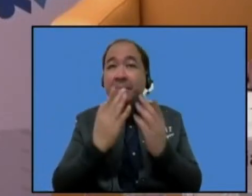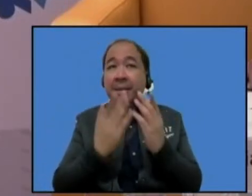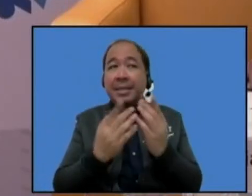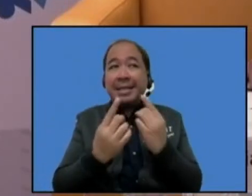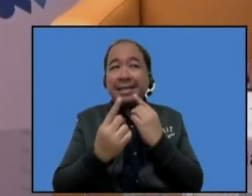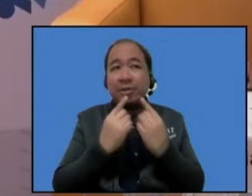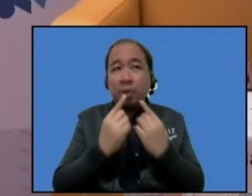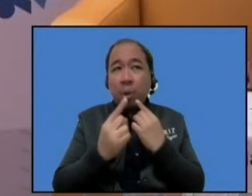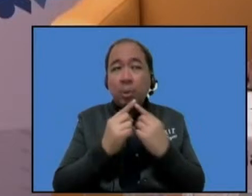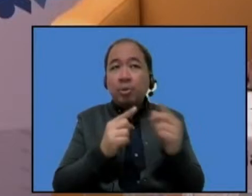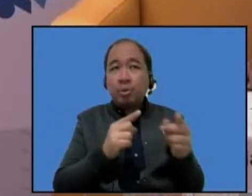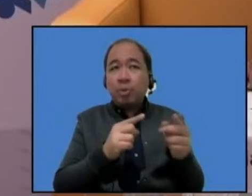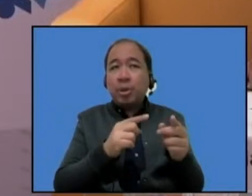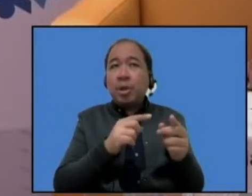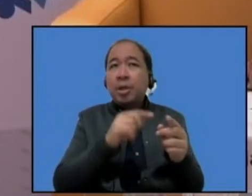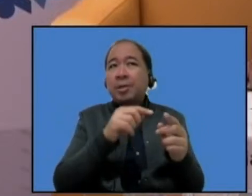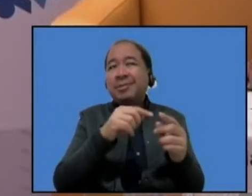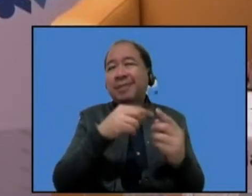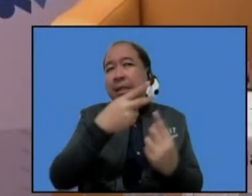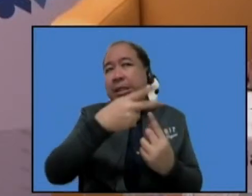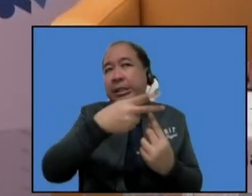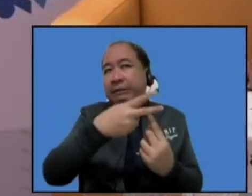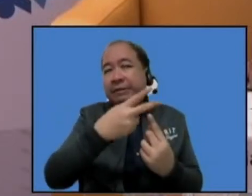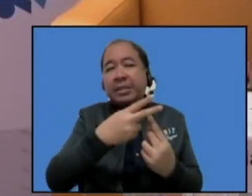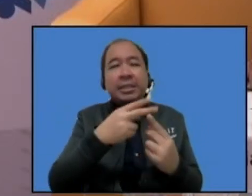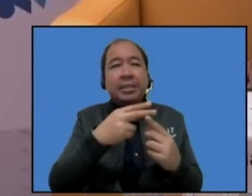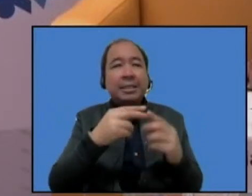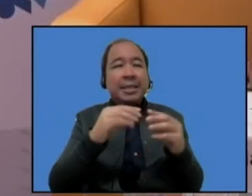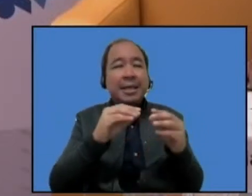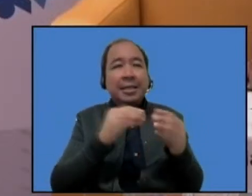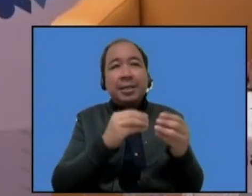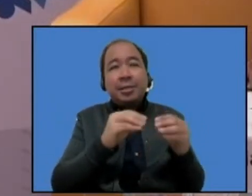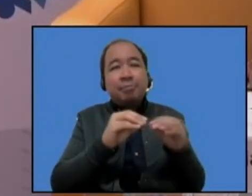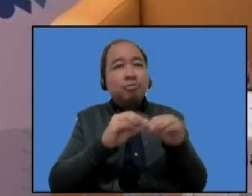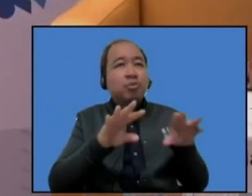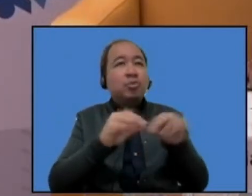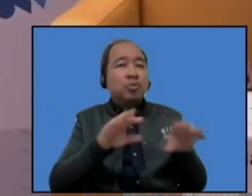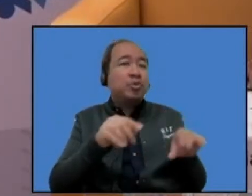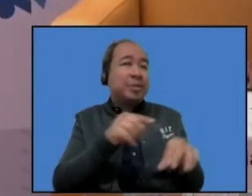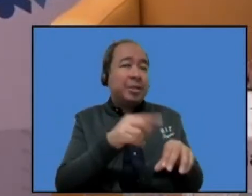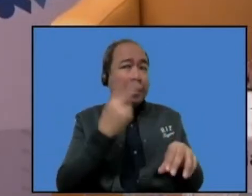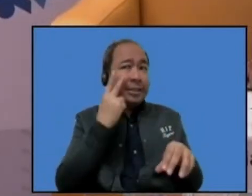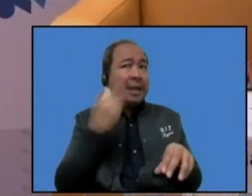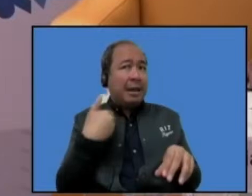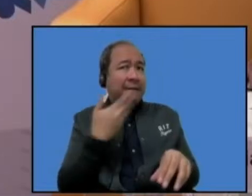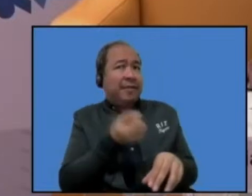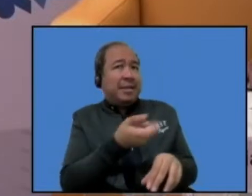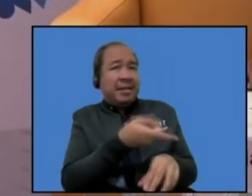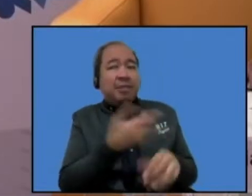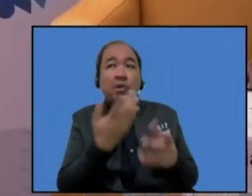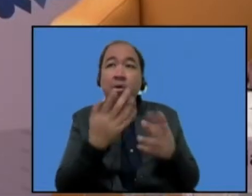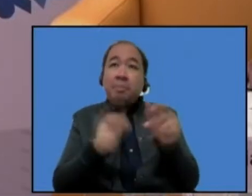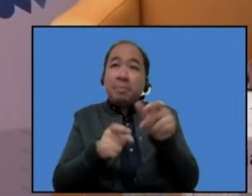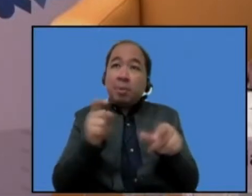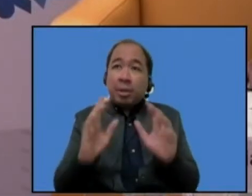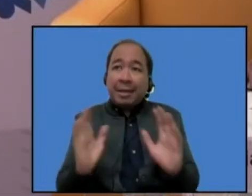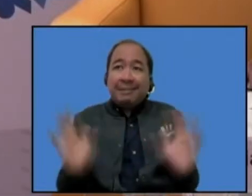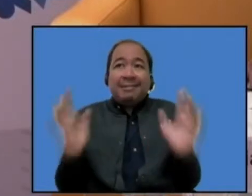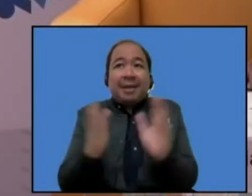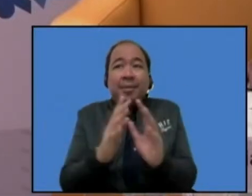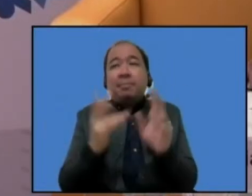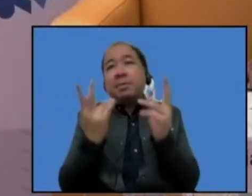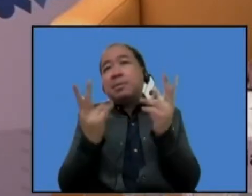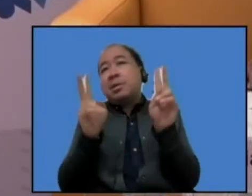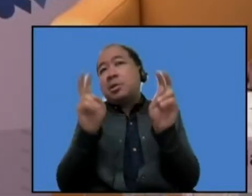having social cohesion values as a news value. I think it's already there. So when you have stories where people come together, it's they call it maybe a human interest